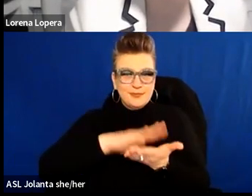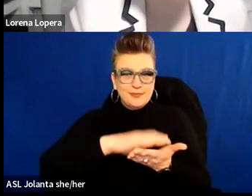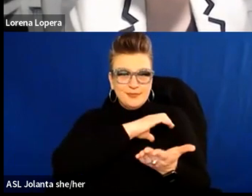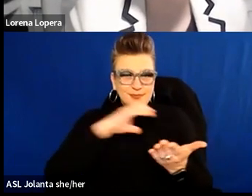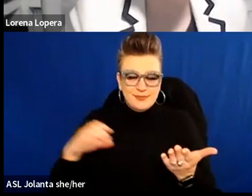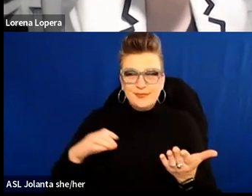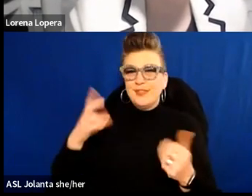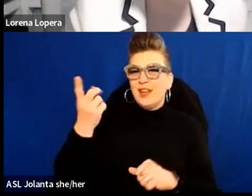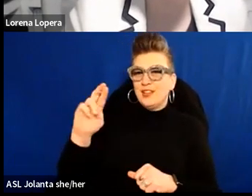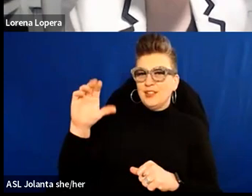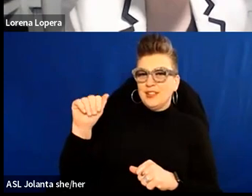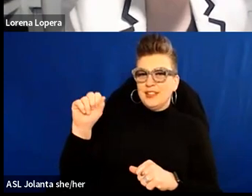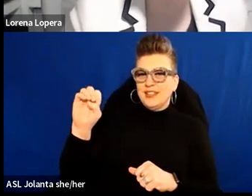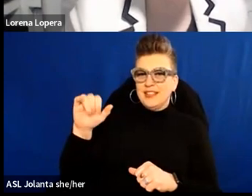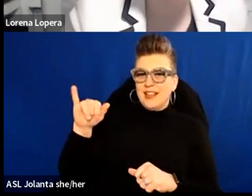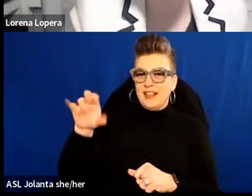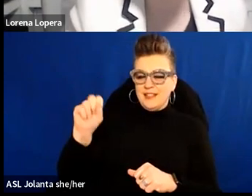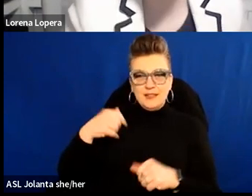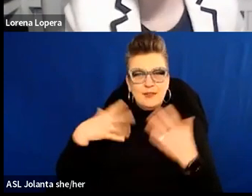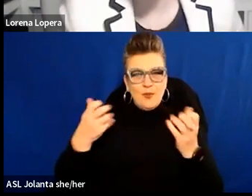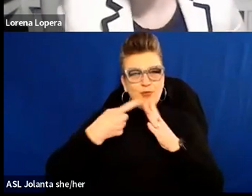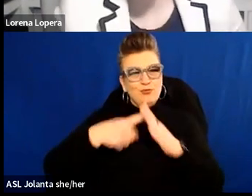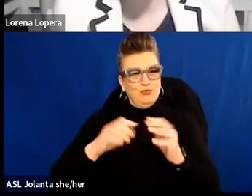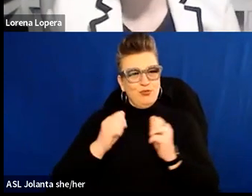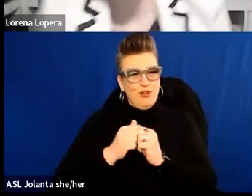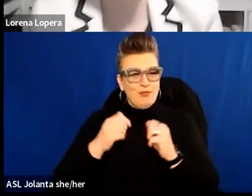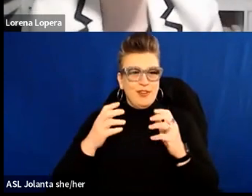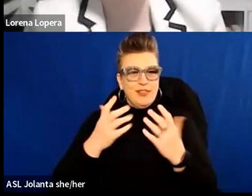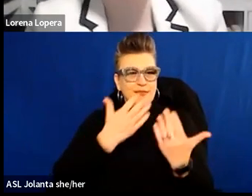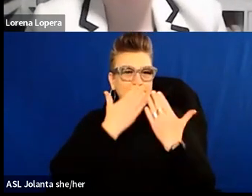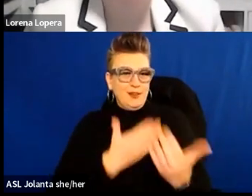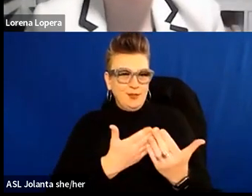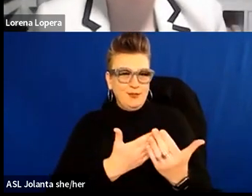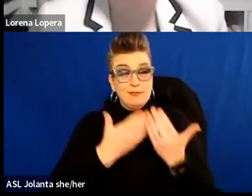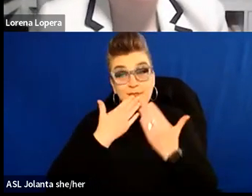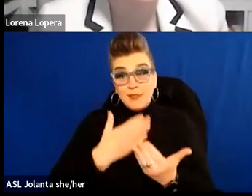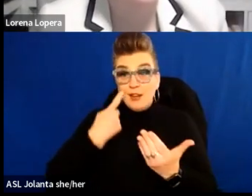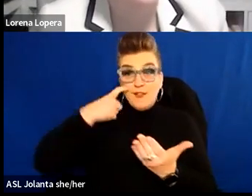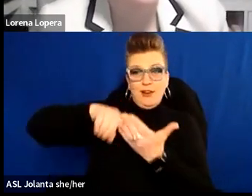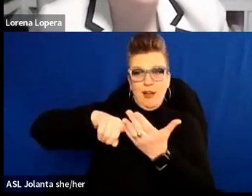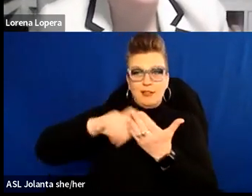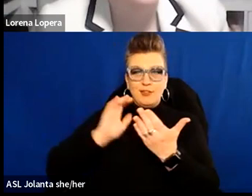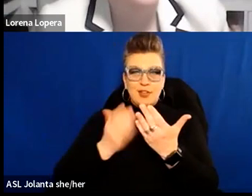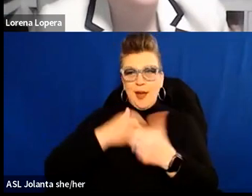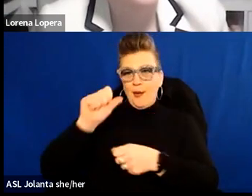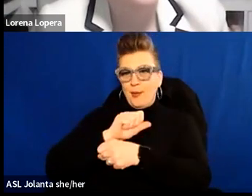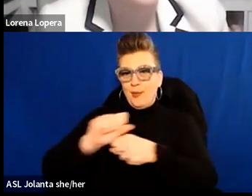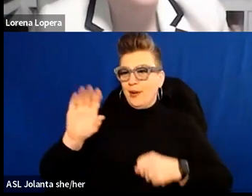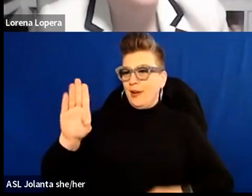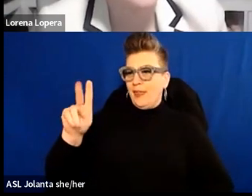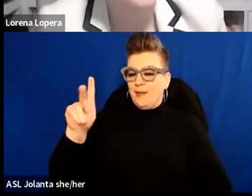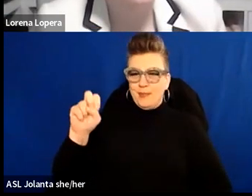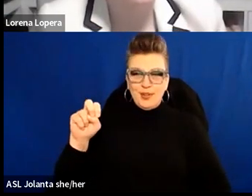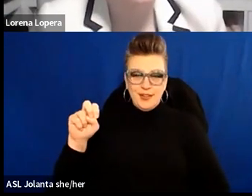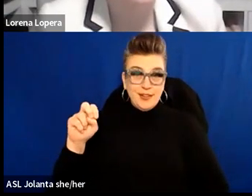cassellius uh i just want to start to just uh thank you for acknowledging the work that has been done at the berk uh by the staff